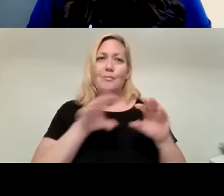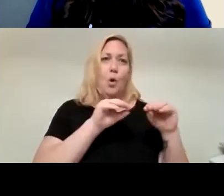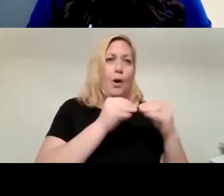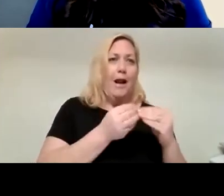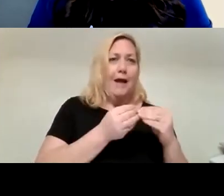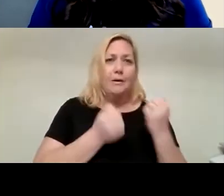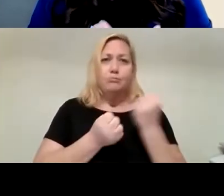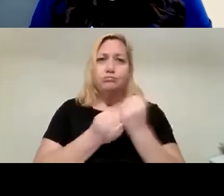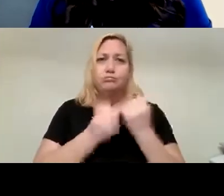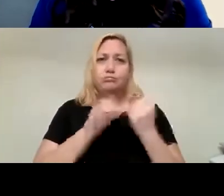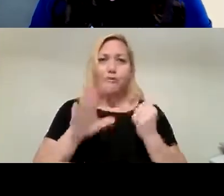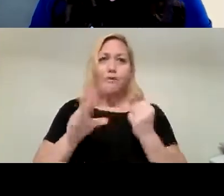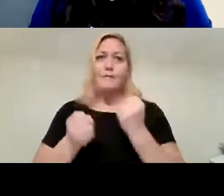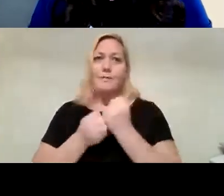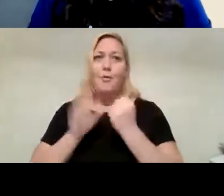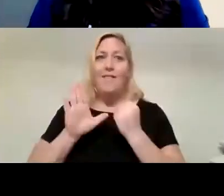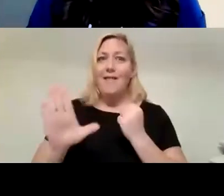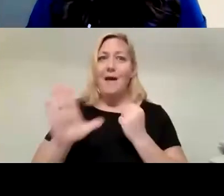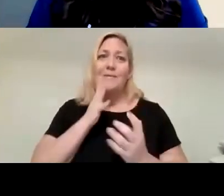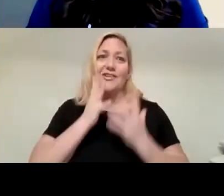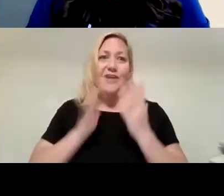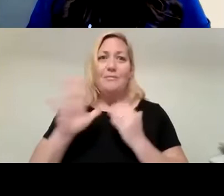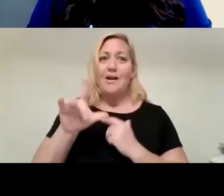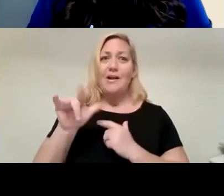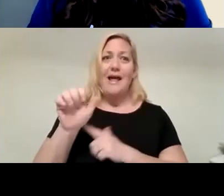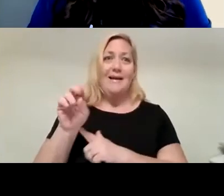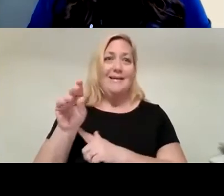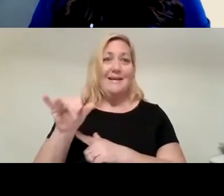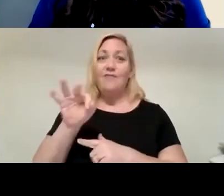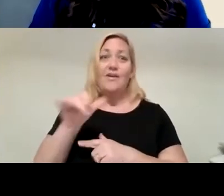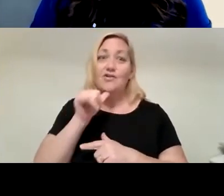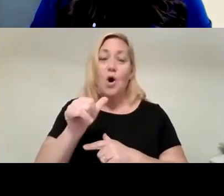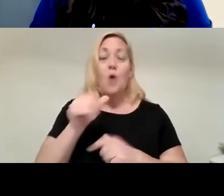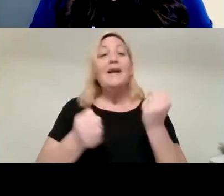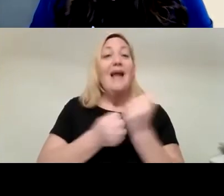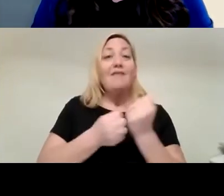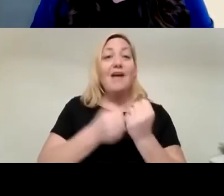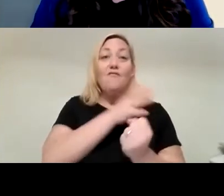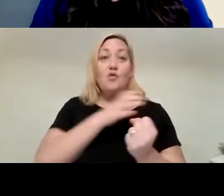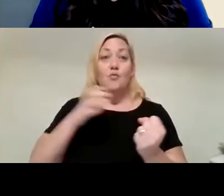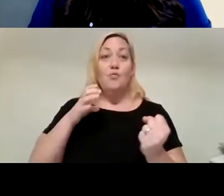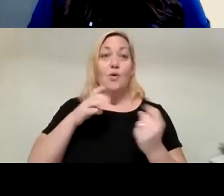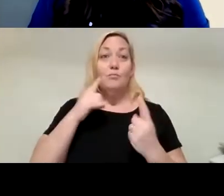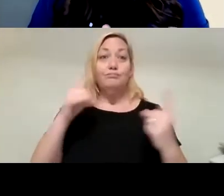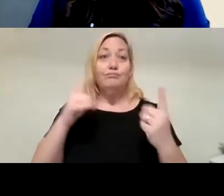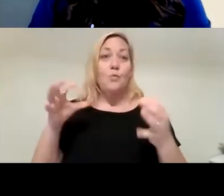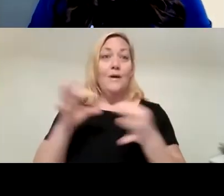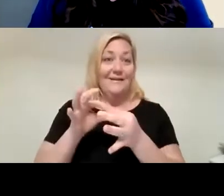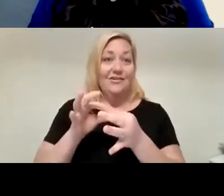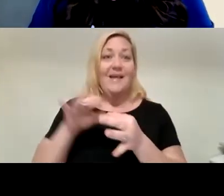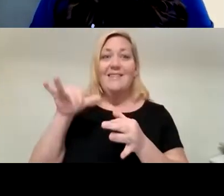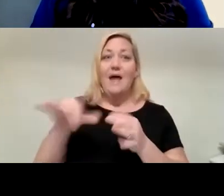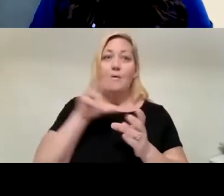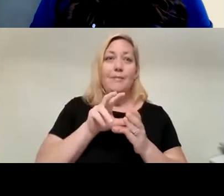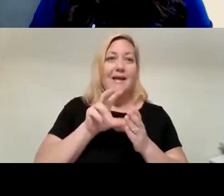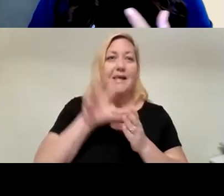If we don't, it'd be a shame to their legacy. We need to advocate for a congressional reconciliation bill that would make investments